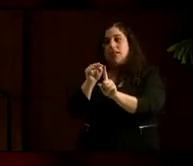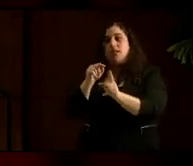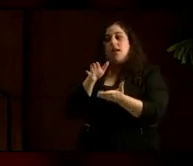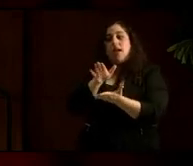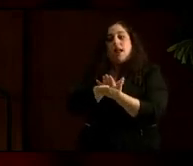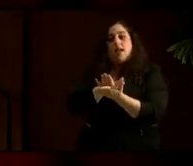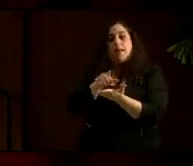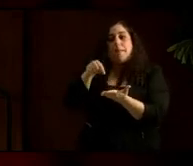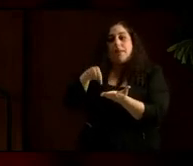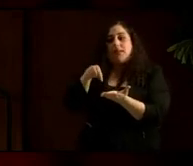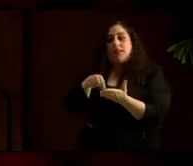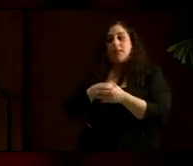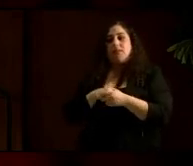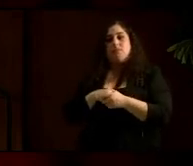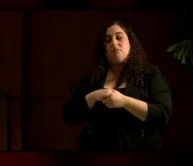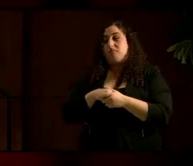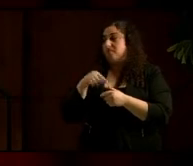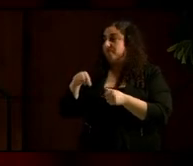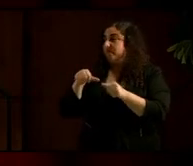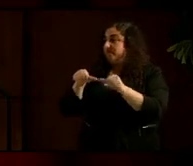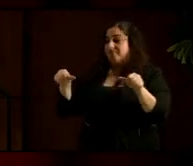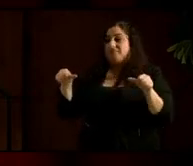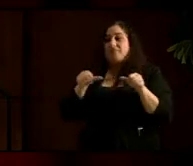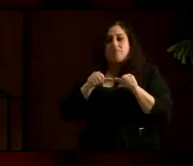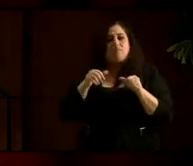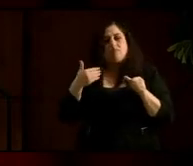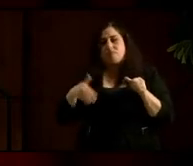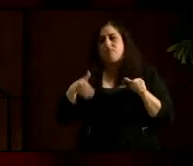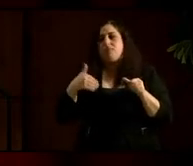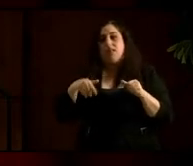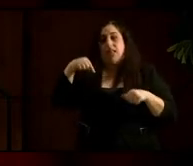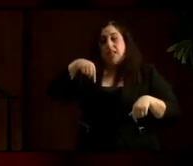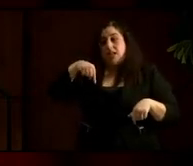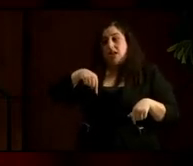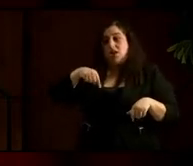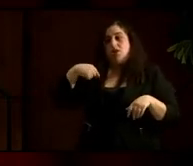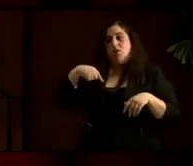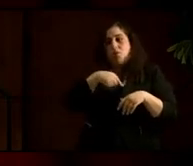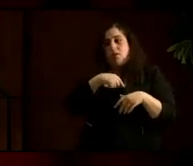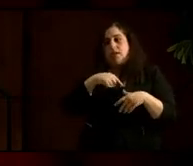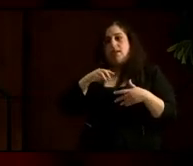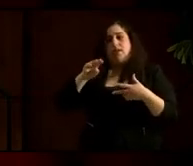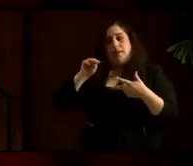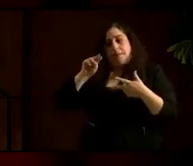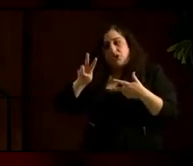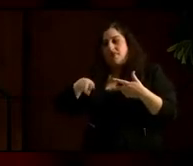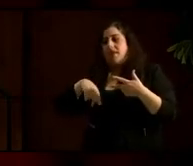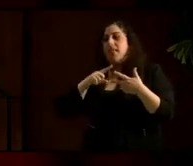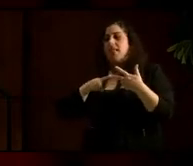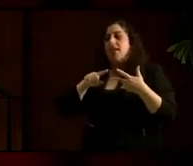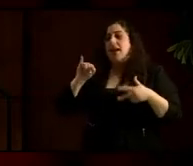Mesa, campuses in the Imperial Valley, Republic of Georgia, and now our new campus in Mission Valley.